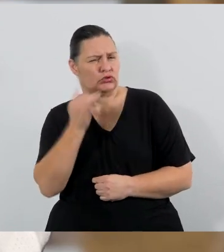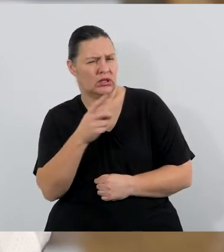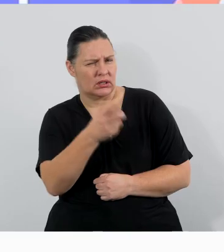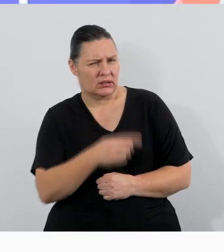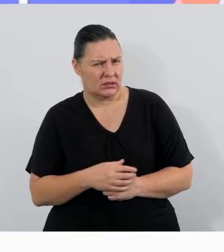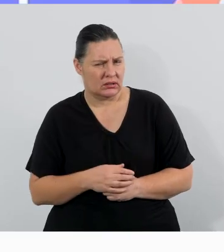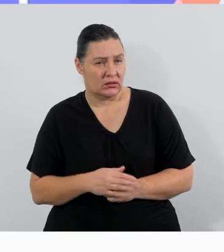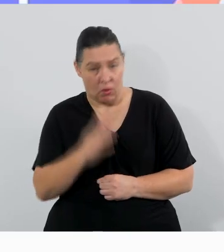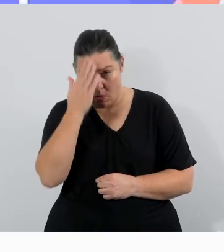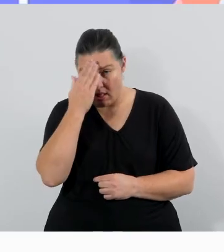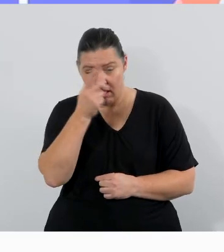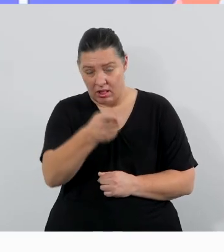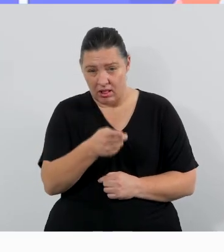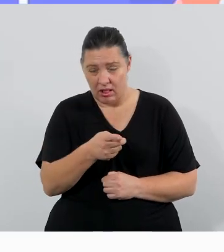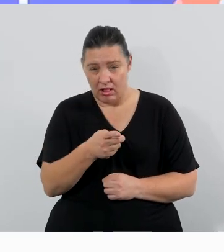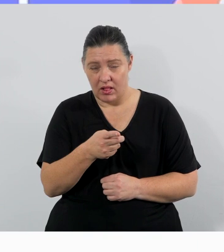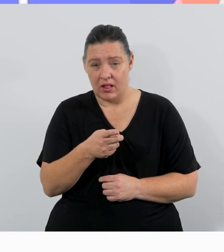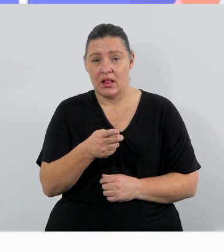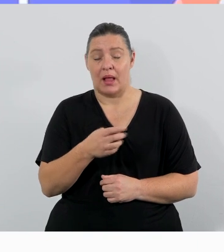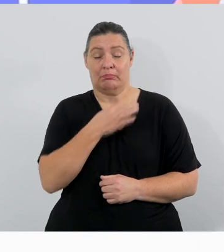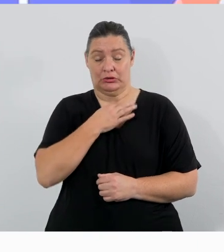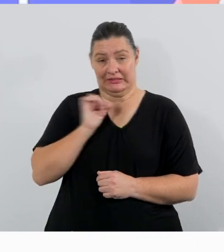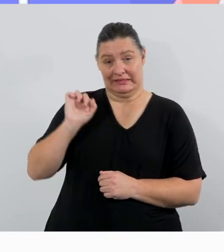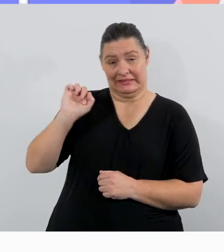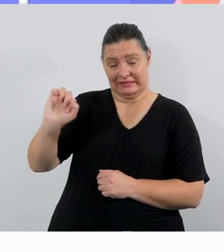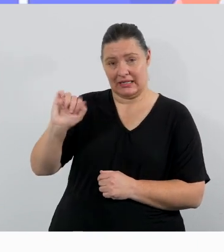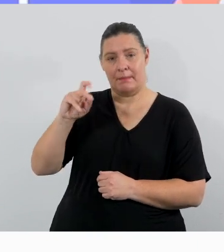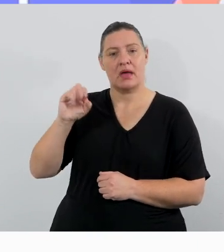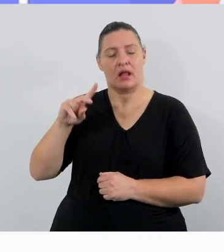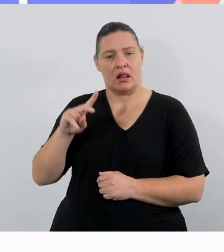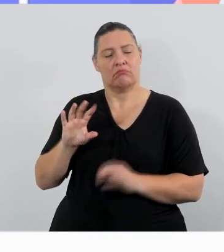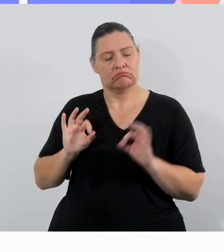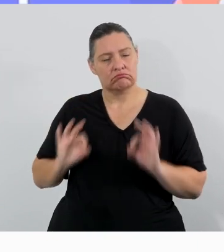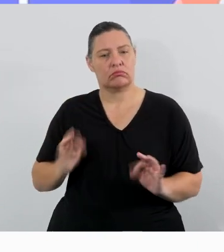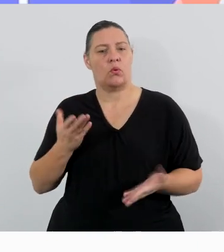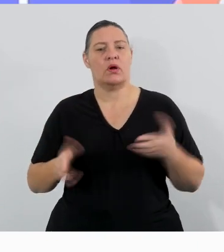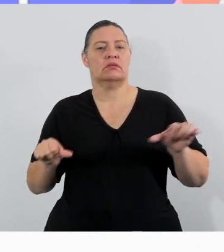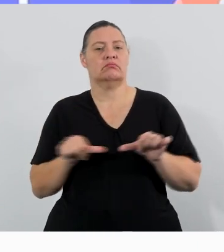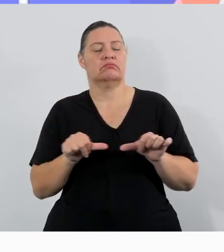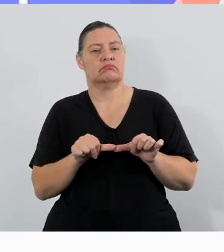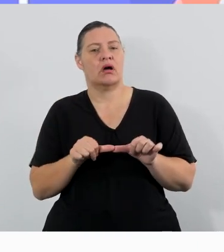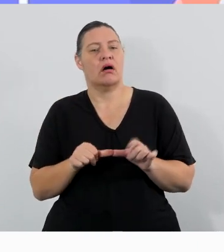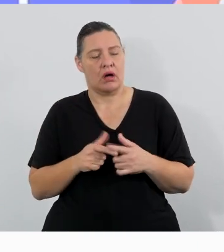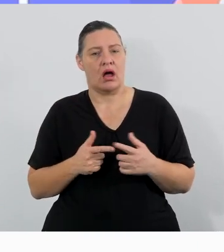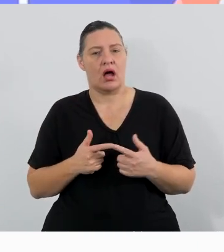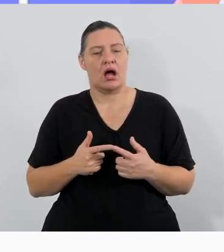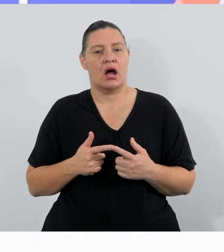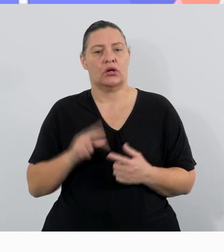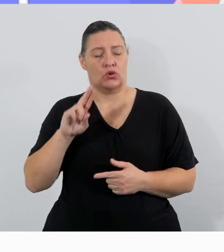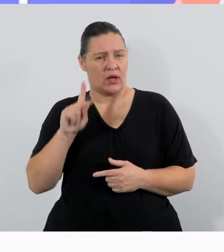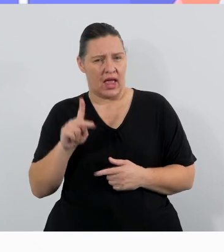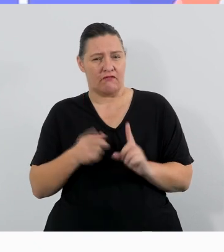you. Did you know that the British imperial system was the official weight and measure system used in Great Britain